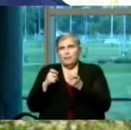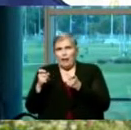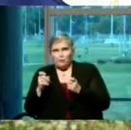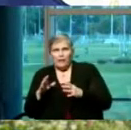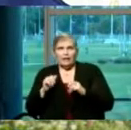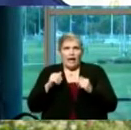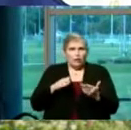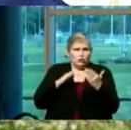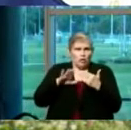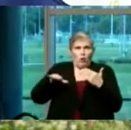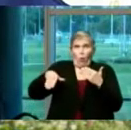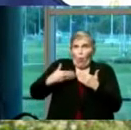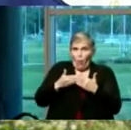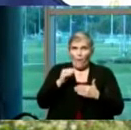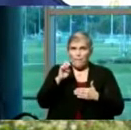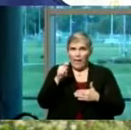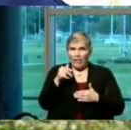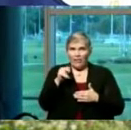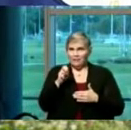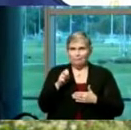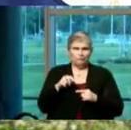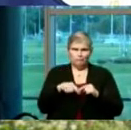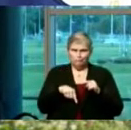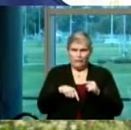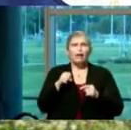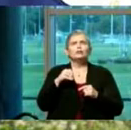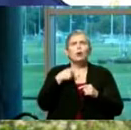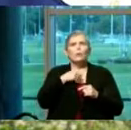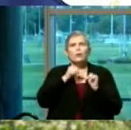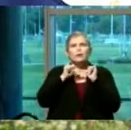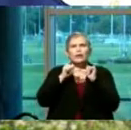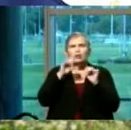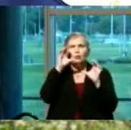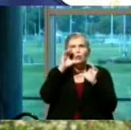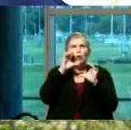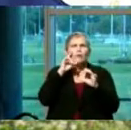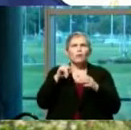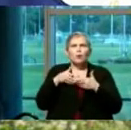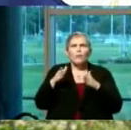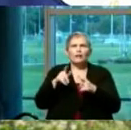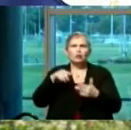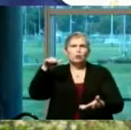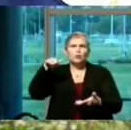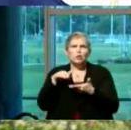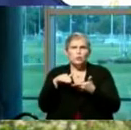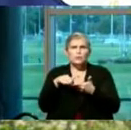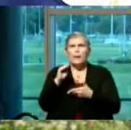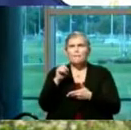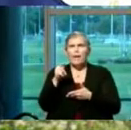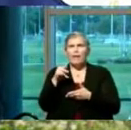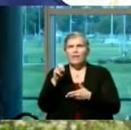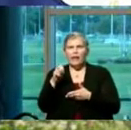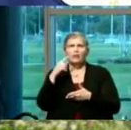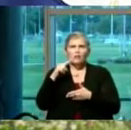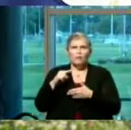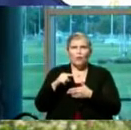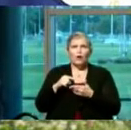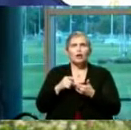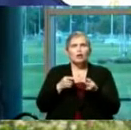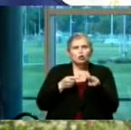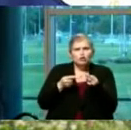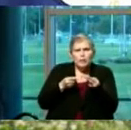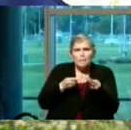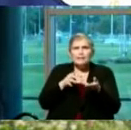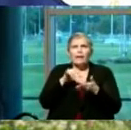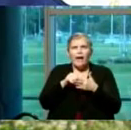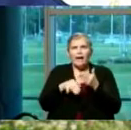all of methane emissions, so we'll continue to look for ways to reduce methane emissions through improved feed mix and additives that